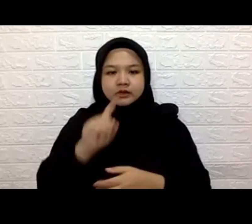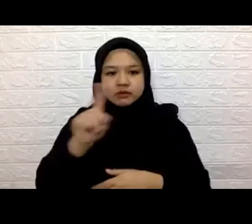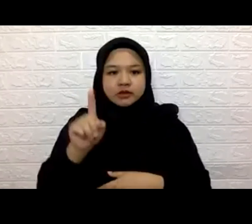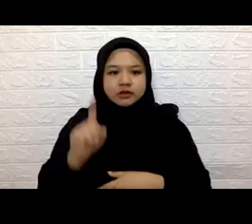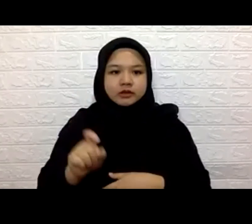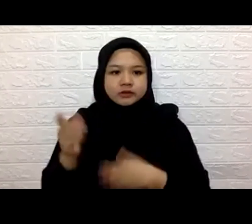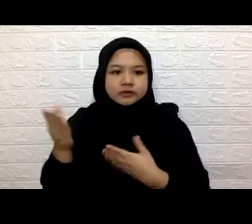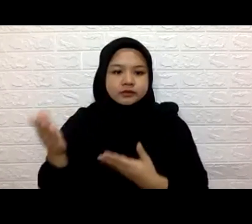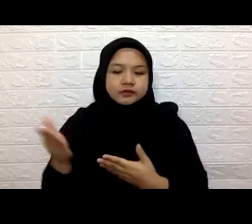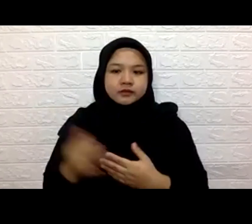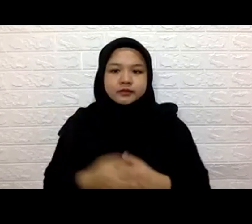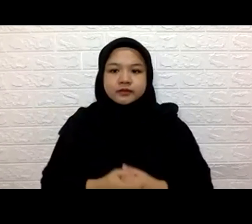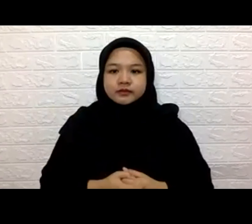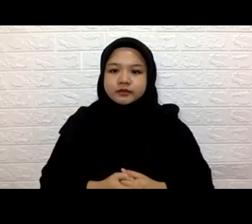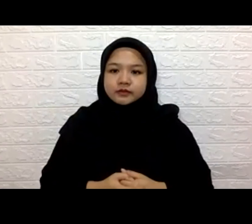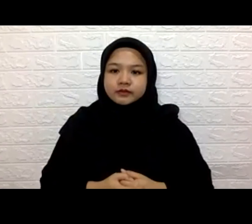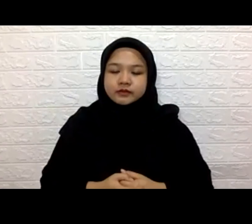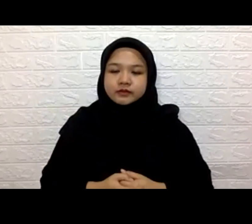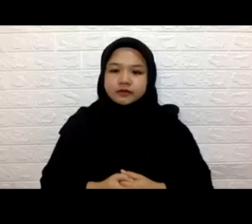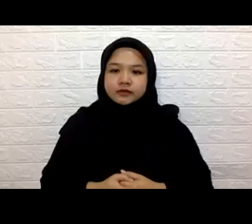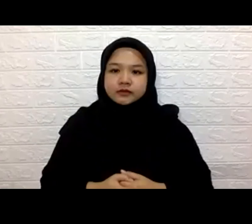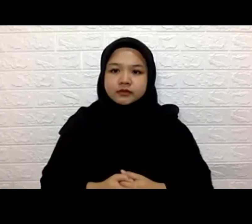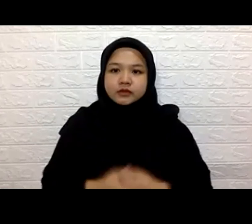what I've covered has been useful.